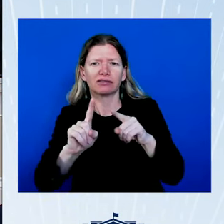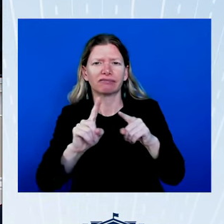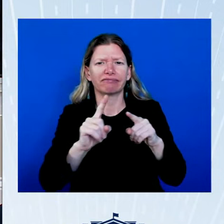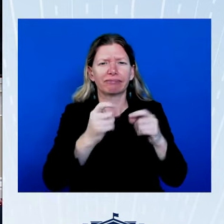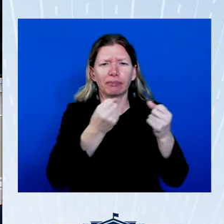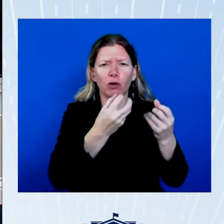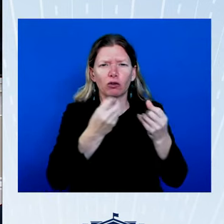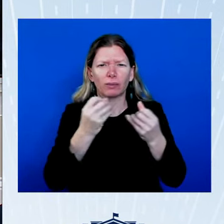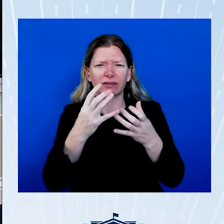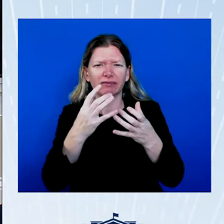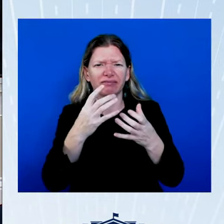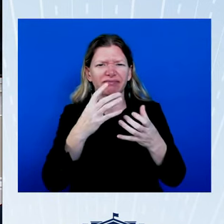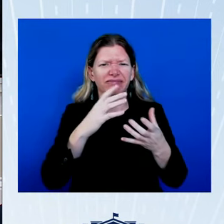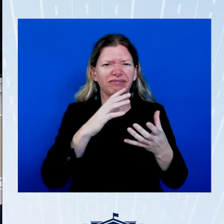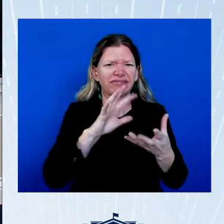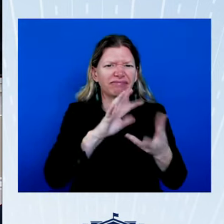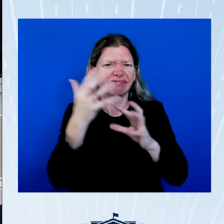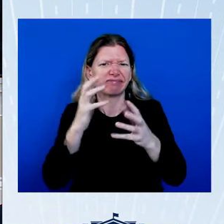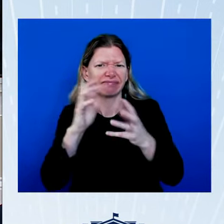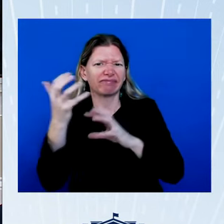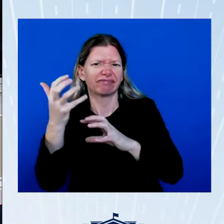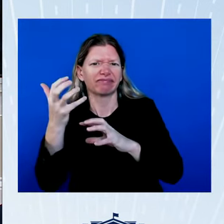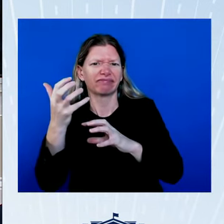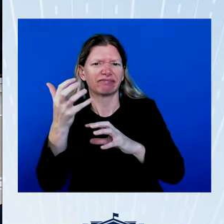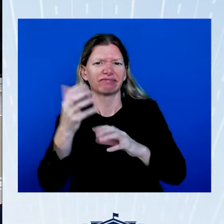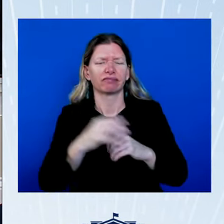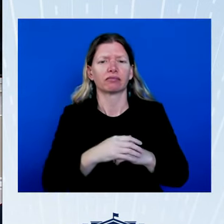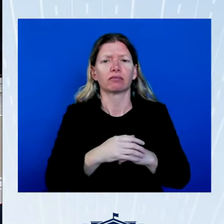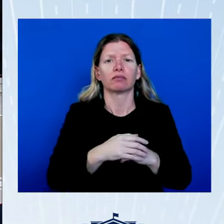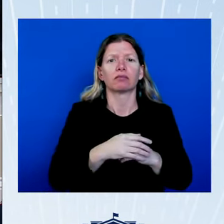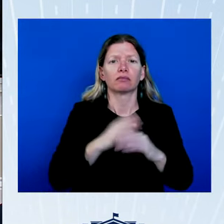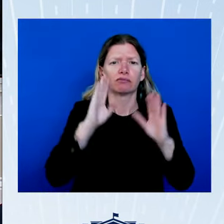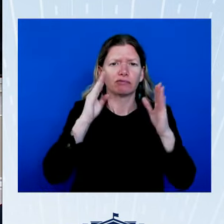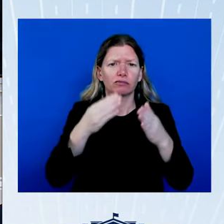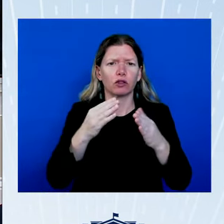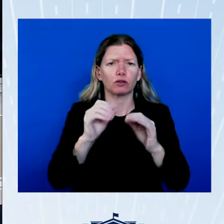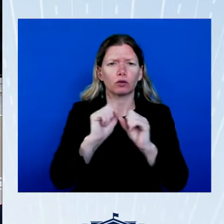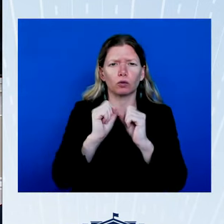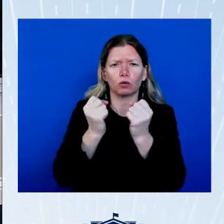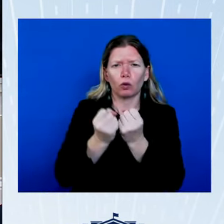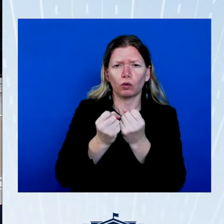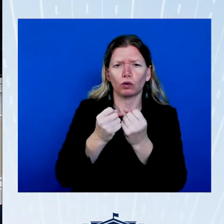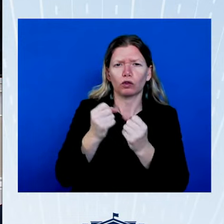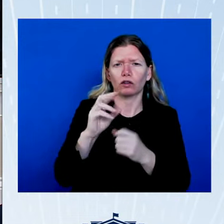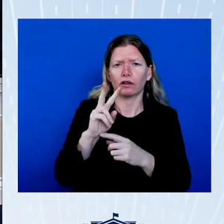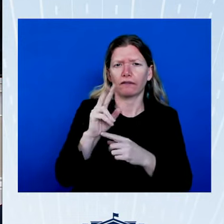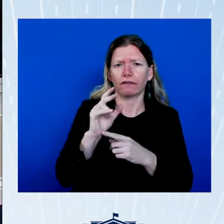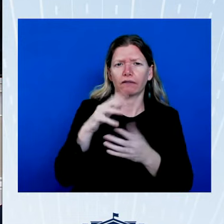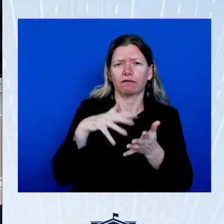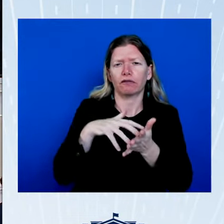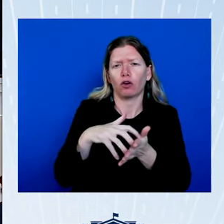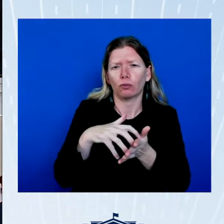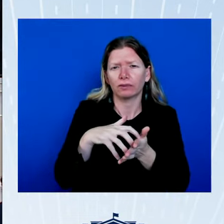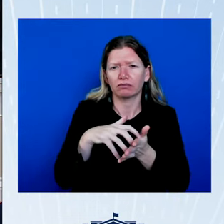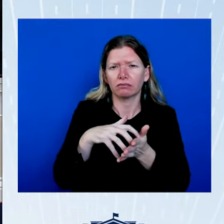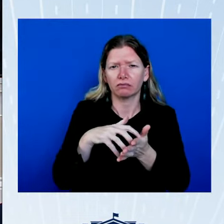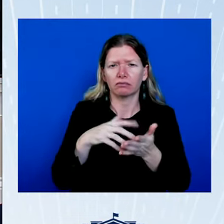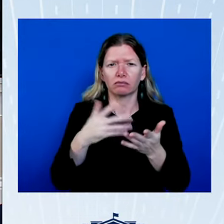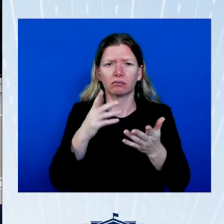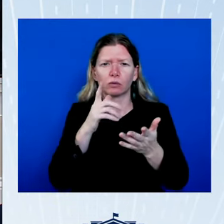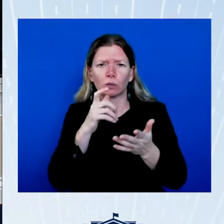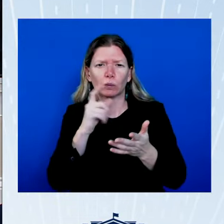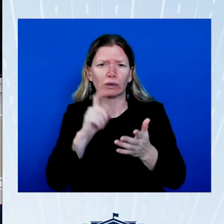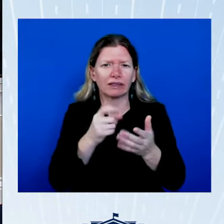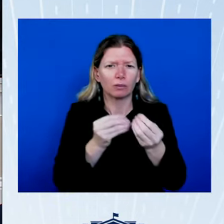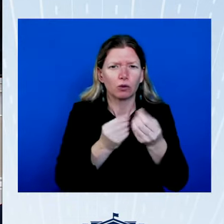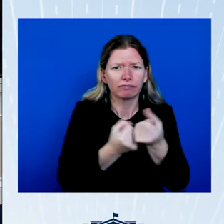two important constituencies, tribal nations and women farmland owners. So excited that we're advancing that